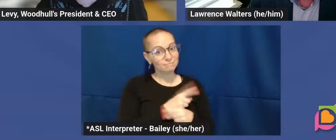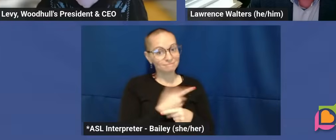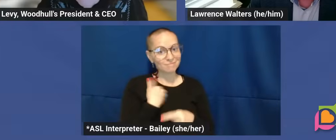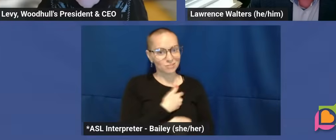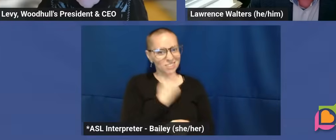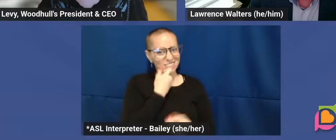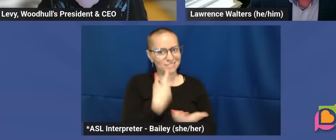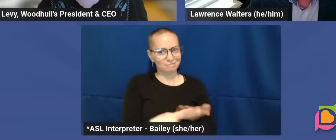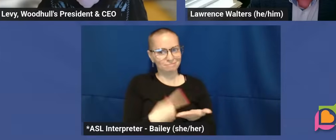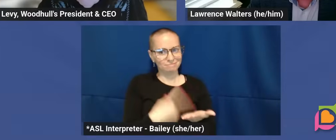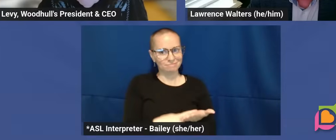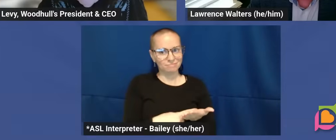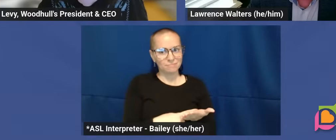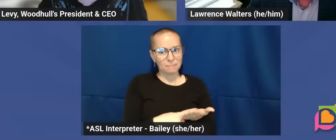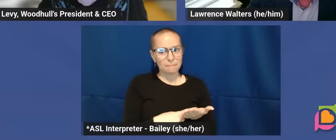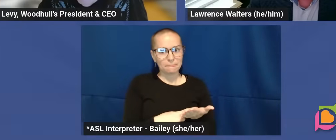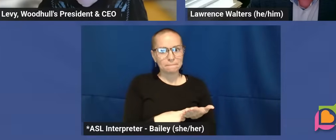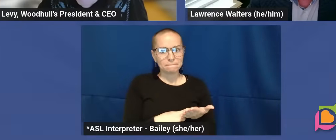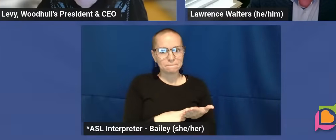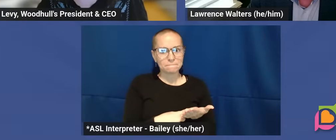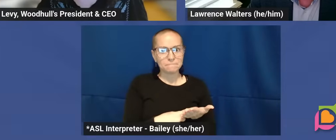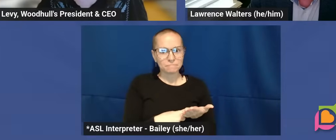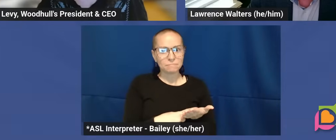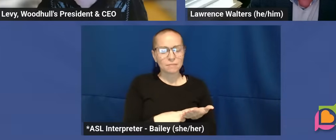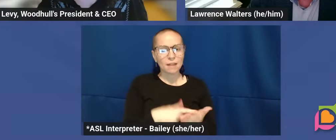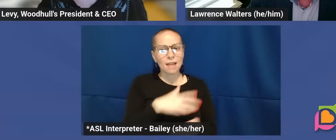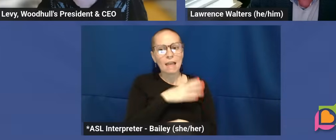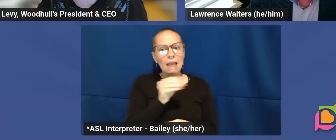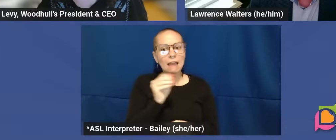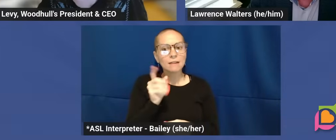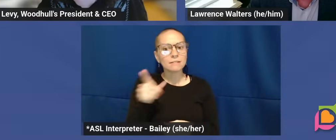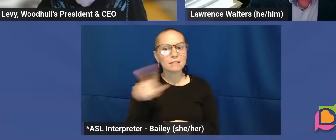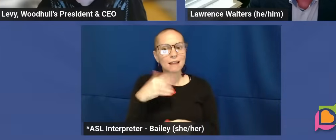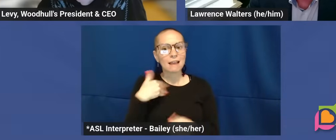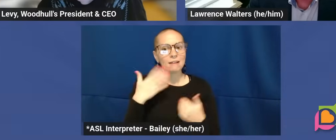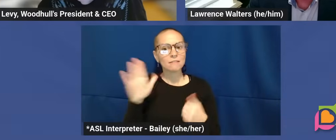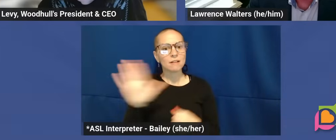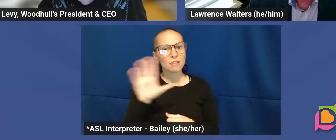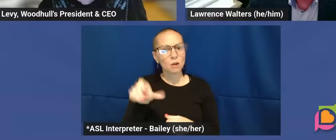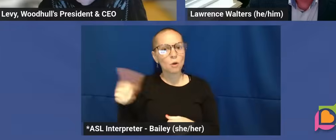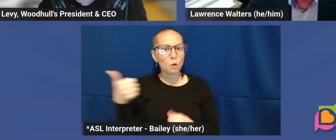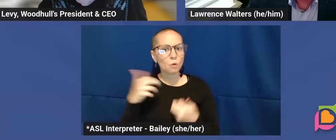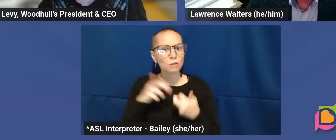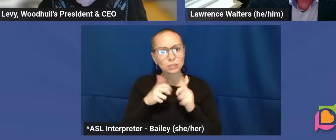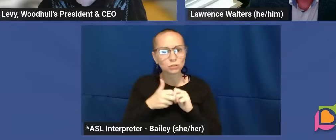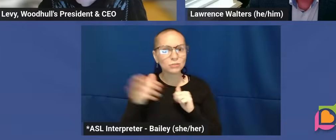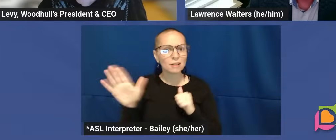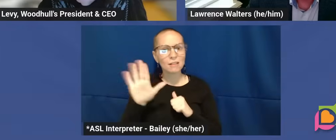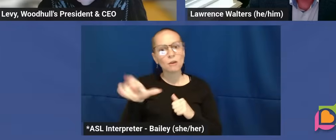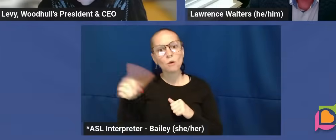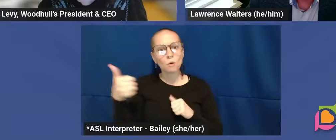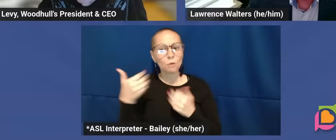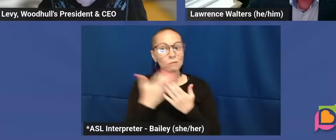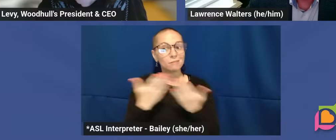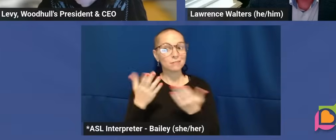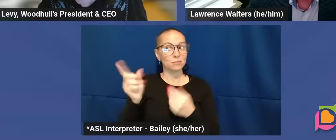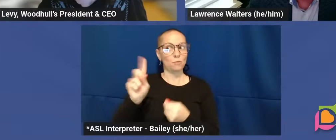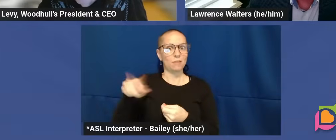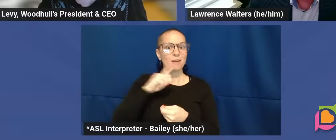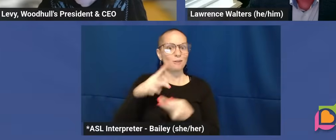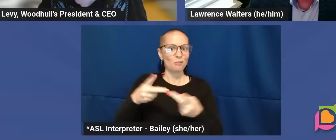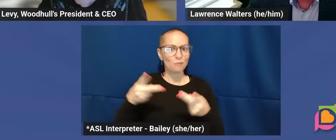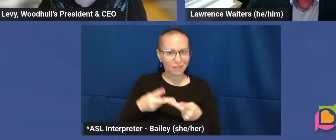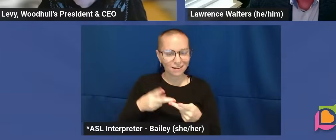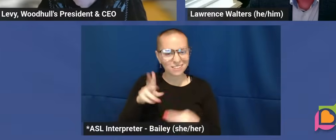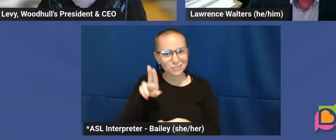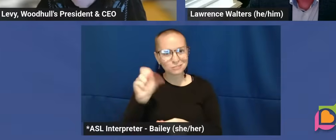talking about, offshore operators, they have their own issues in their own countries, depending on where they're located. The United